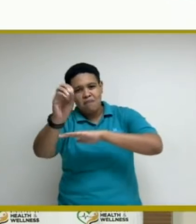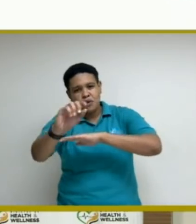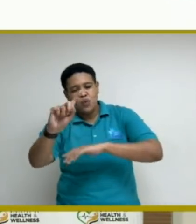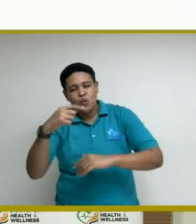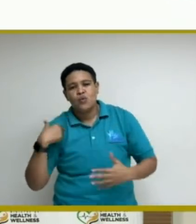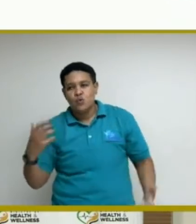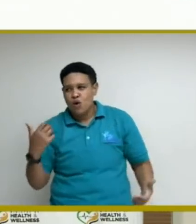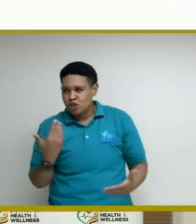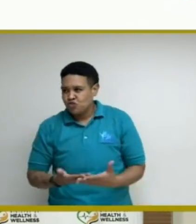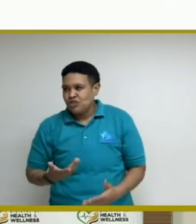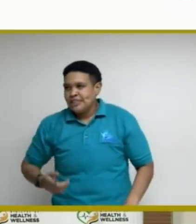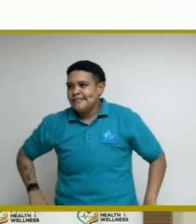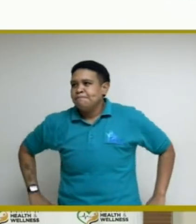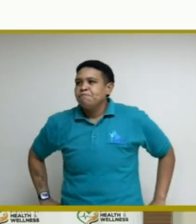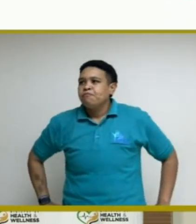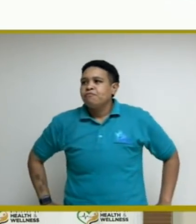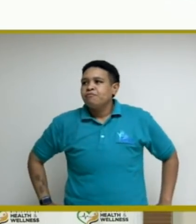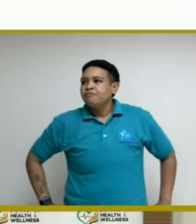want it to be.